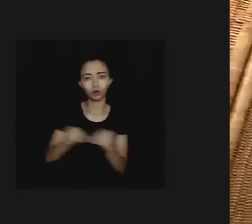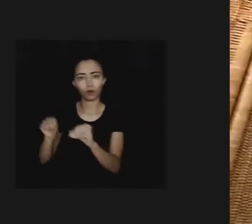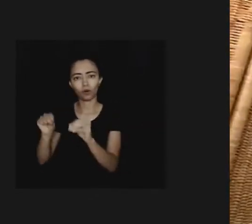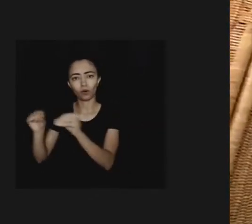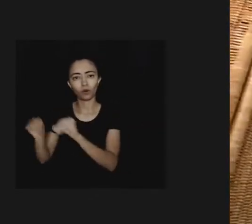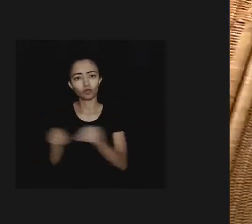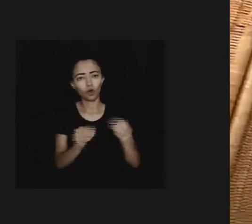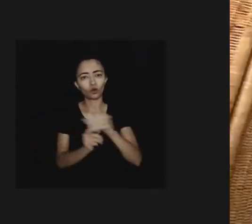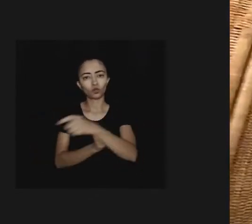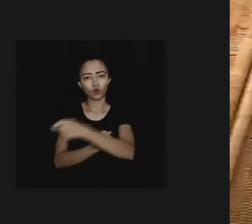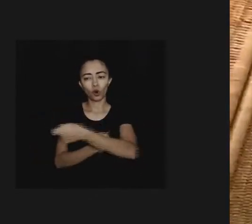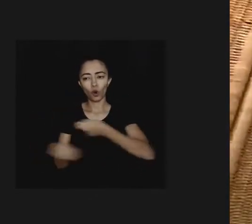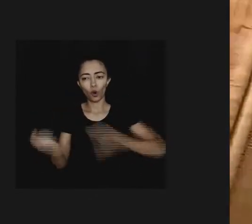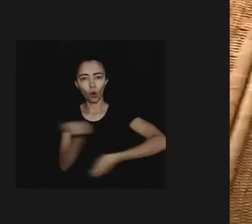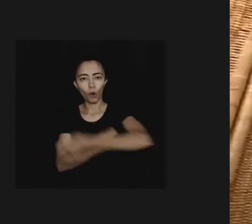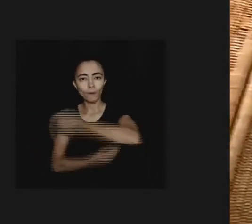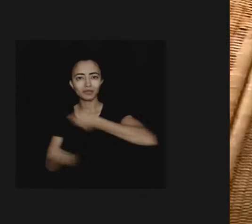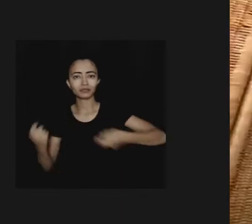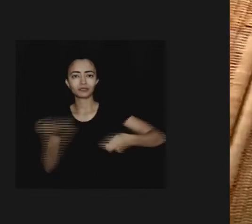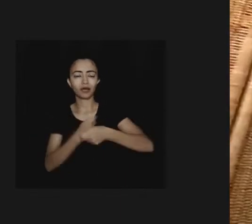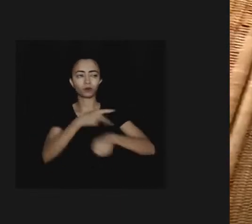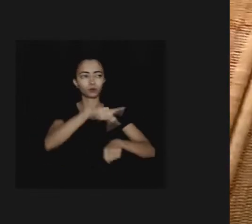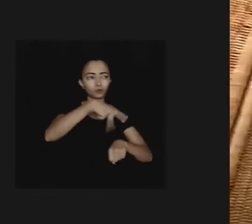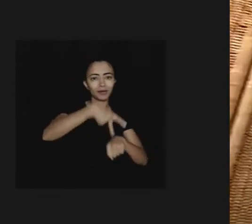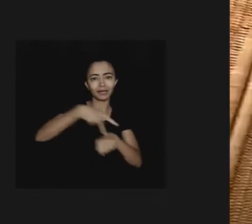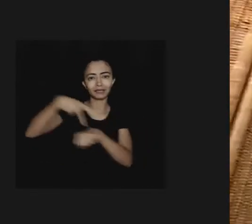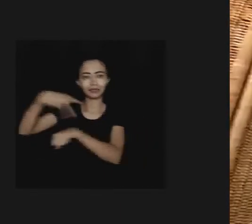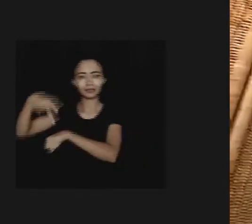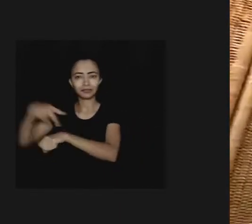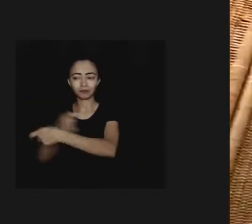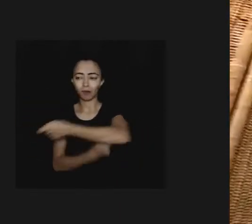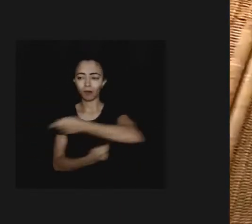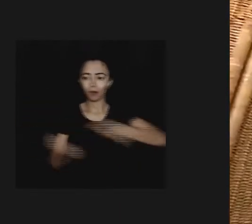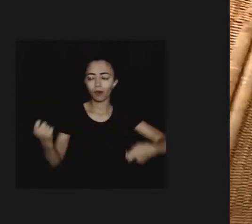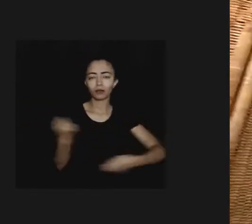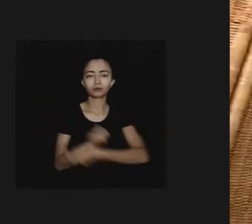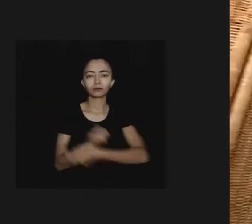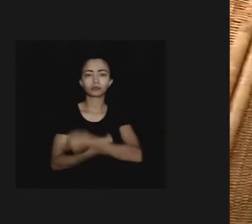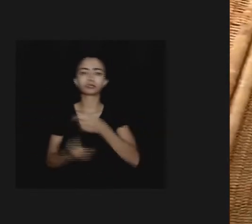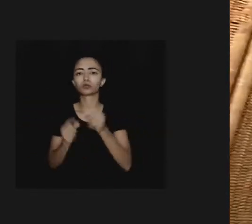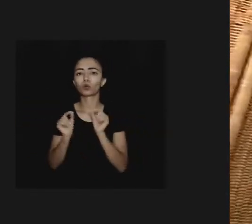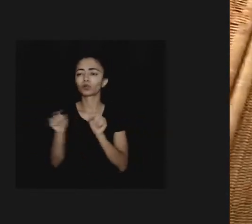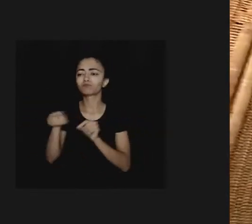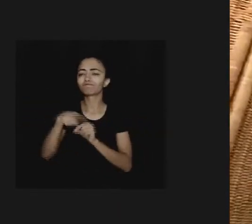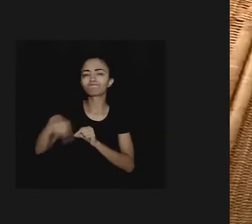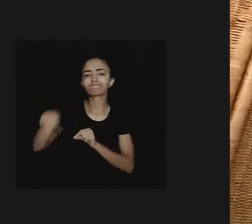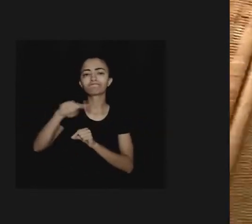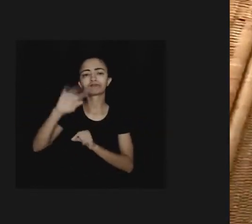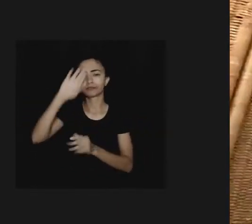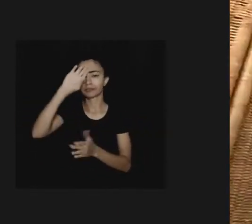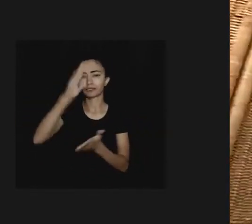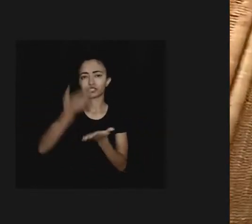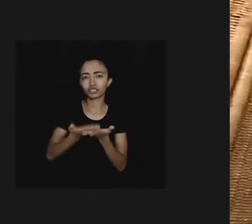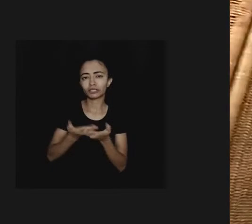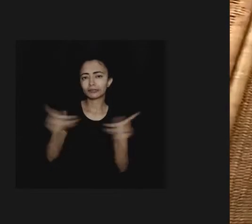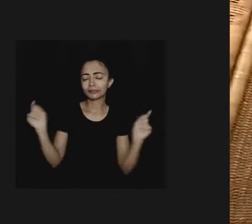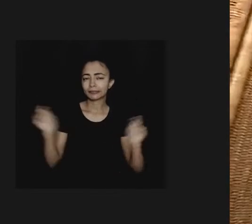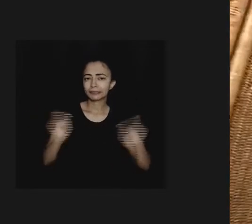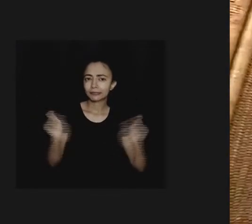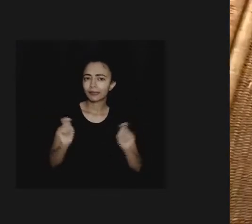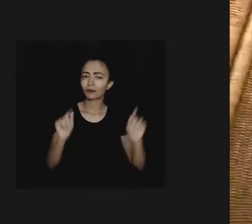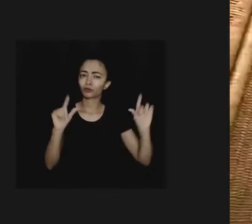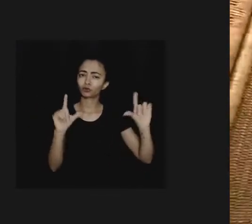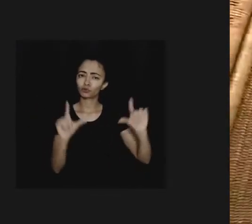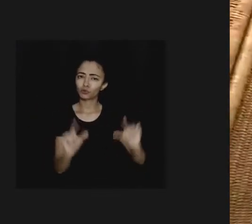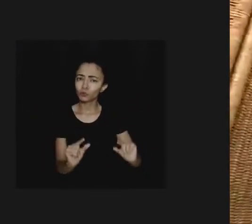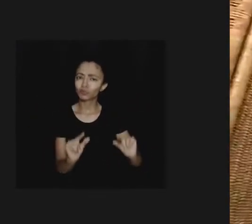they can do or what they feel they can do. So we hope that we can get something in the decision